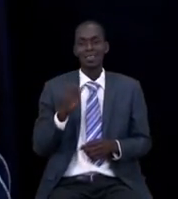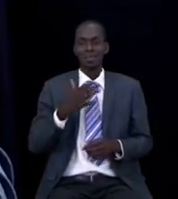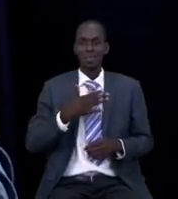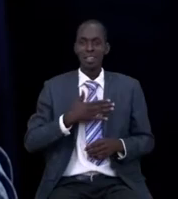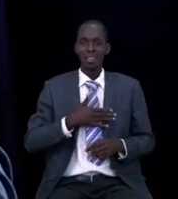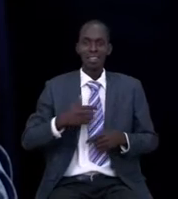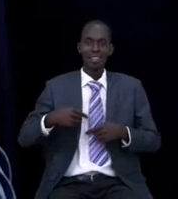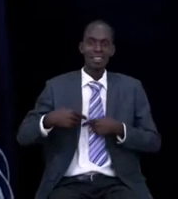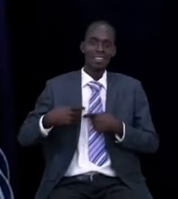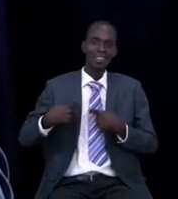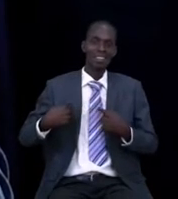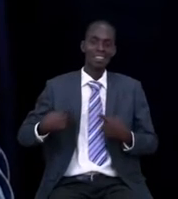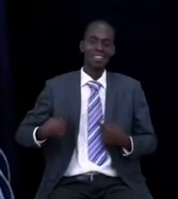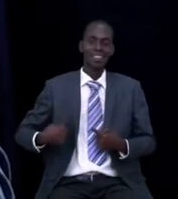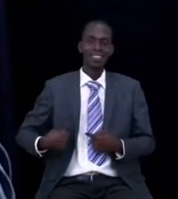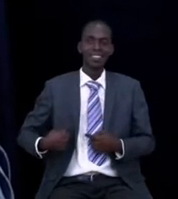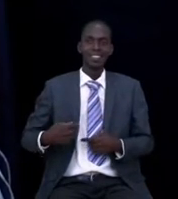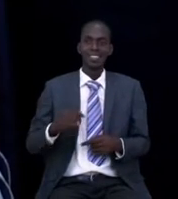Zuchiata